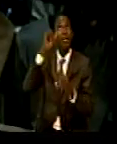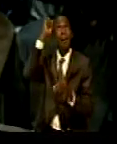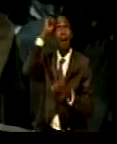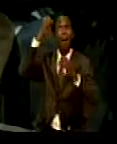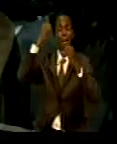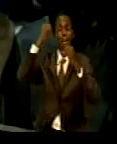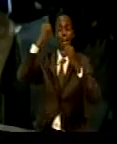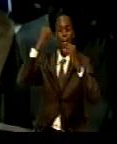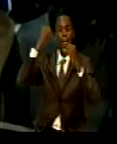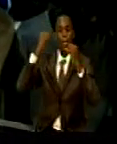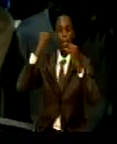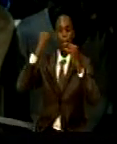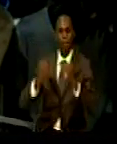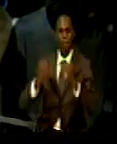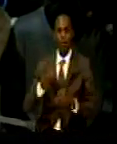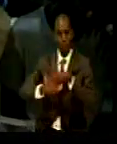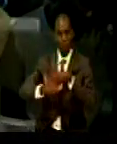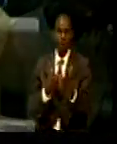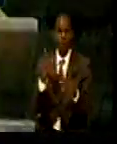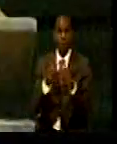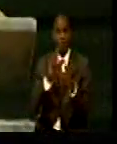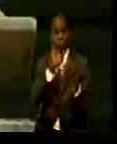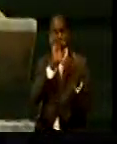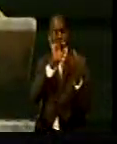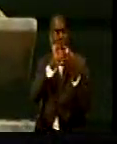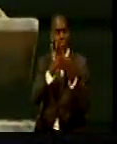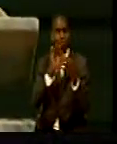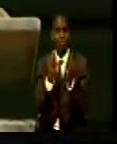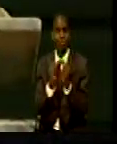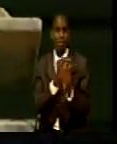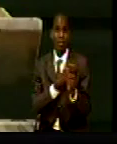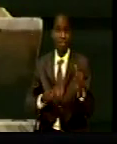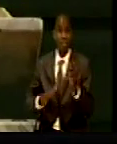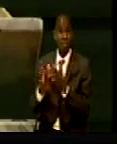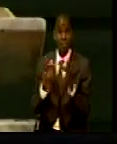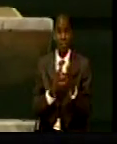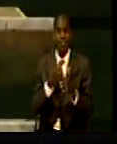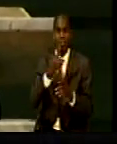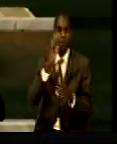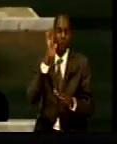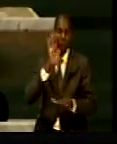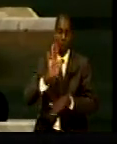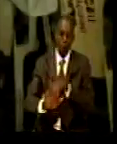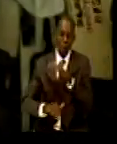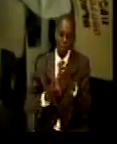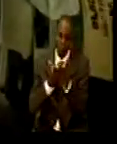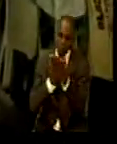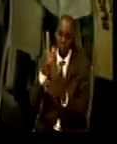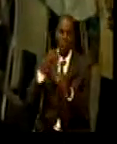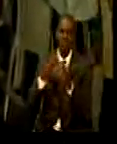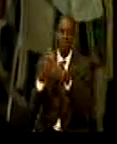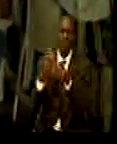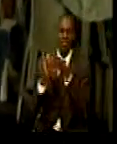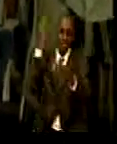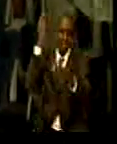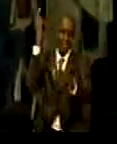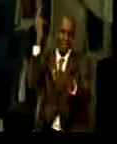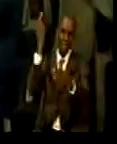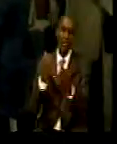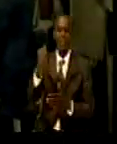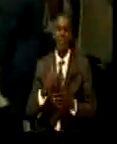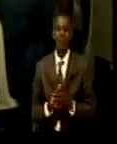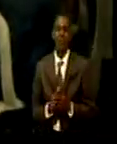you connect with the Lord Jesus Christ, you will walk right in Jesus' name. What